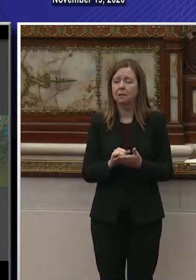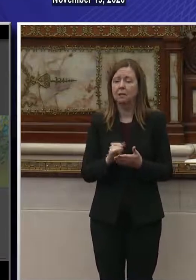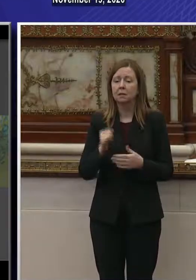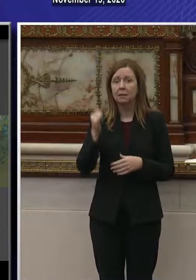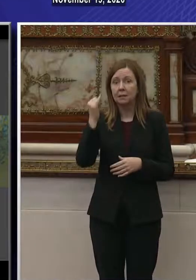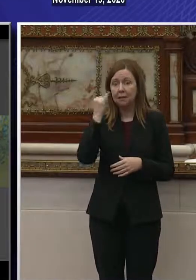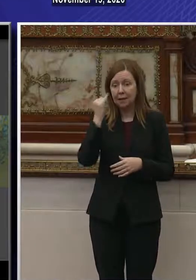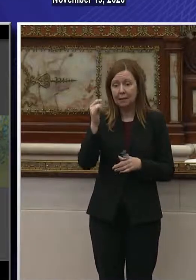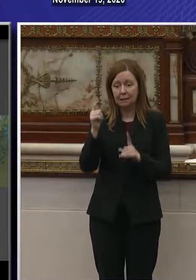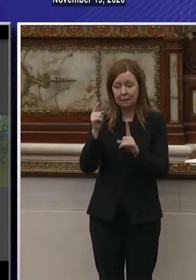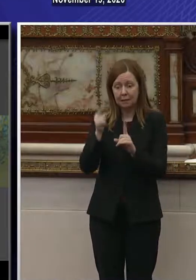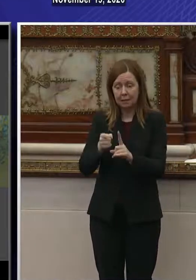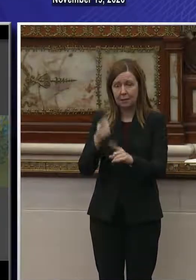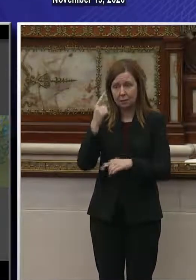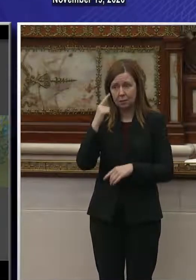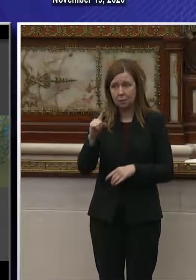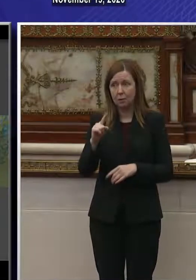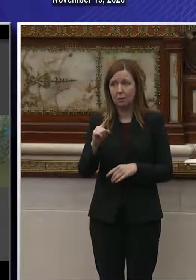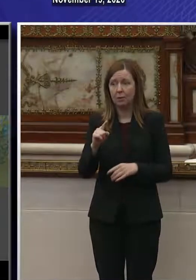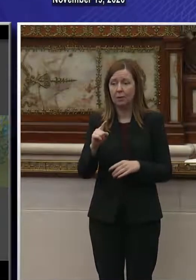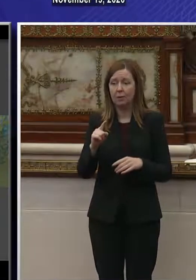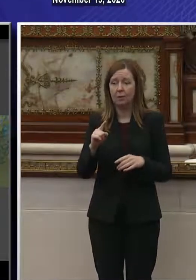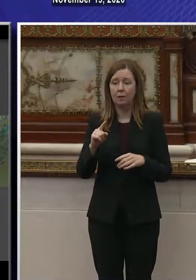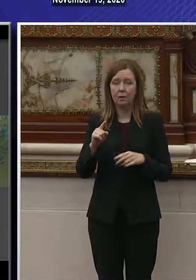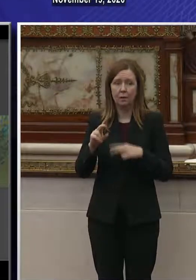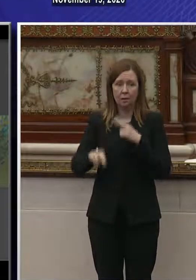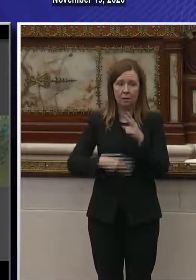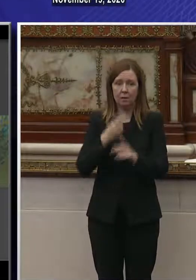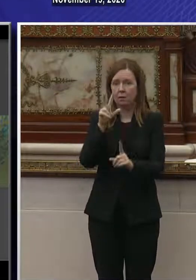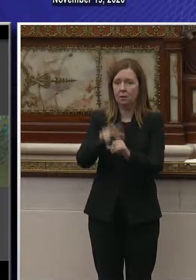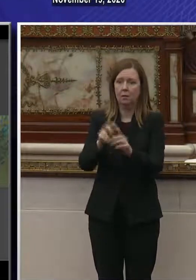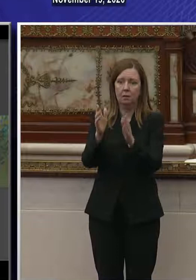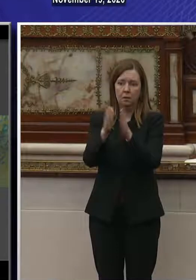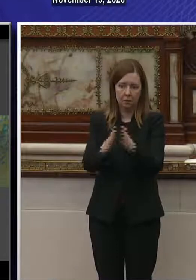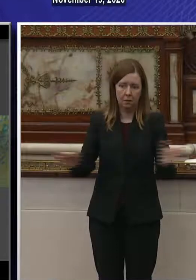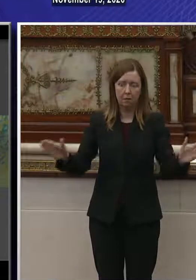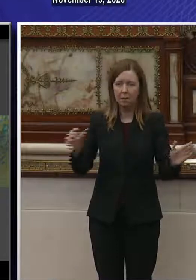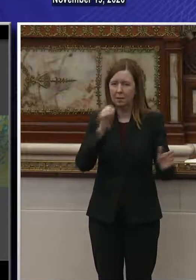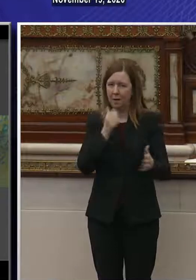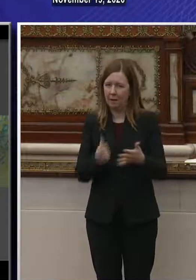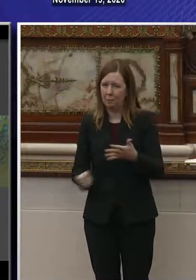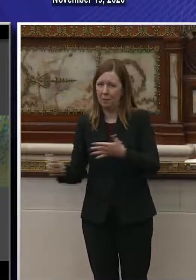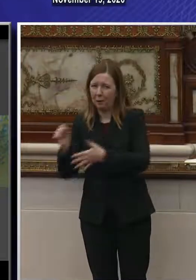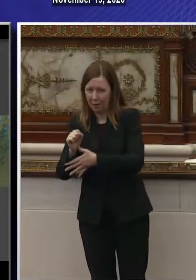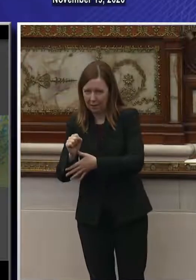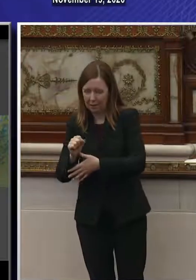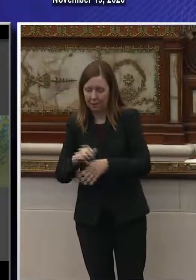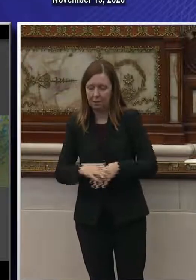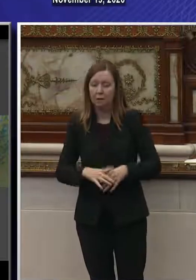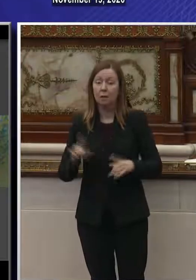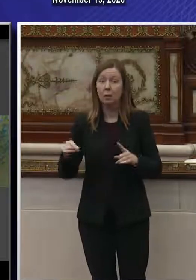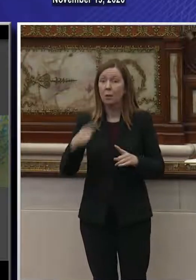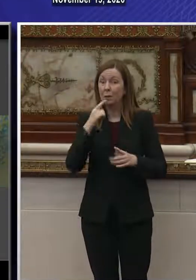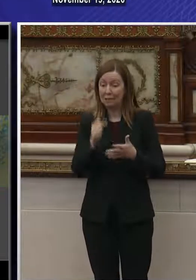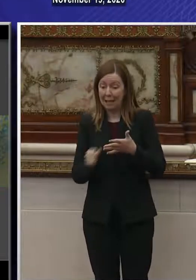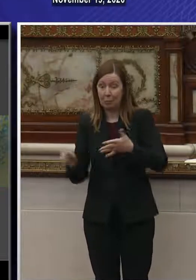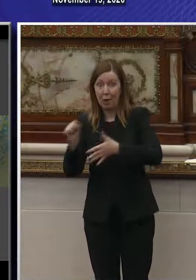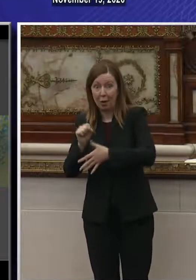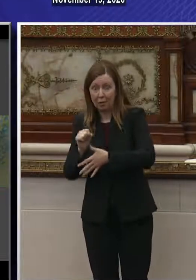idea is towards you know, universality as opposed to priority, because I think in priority,